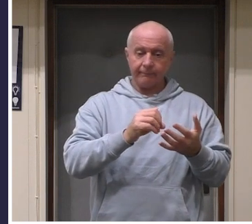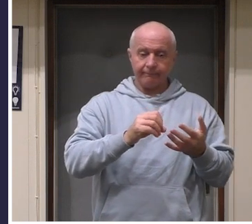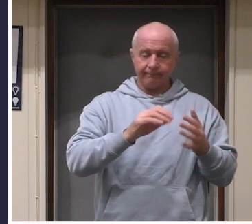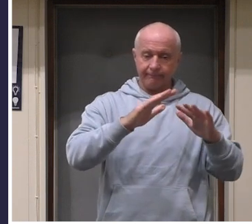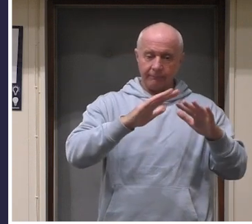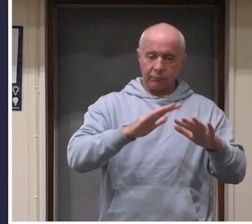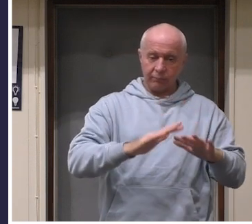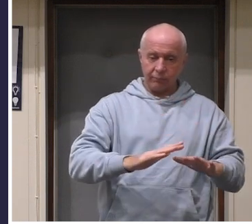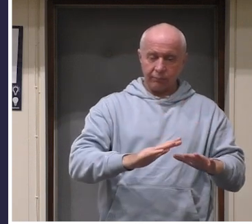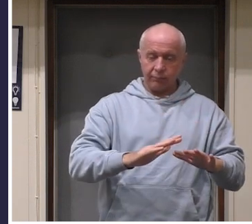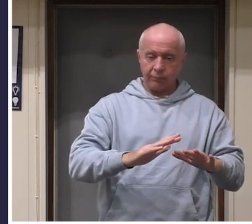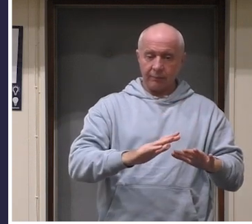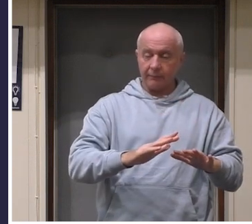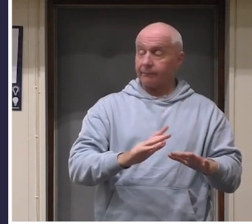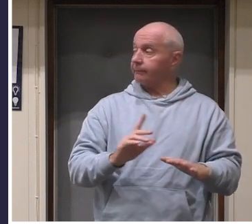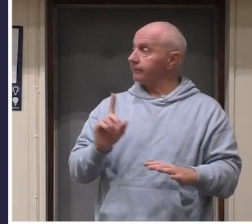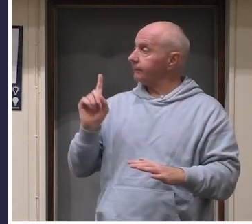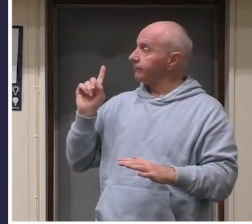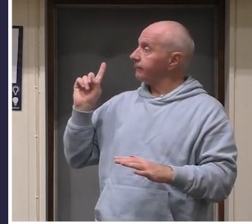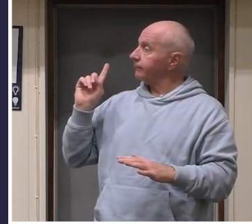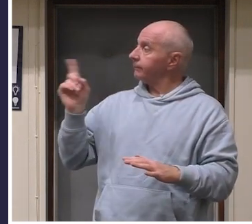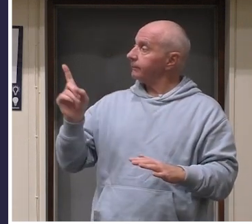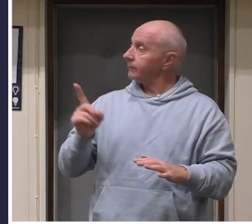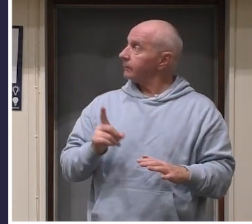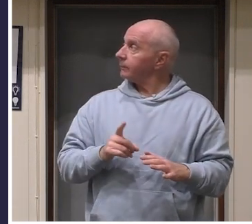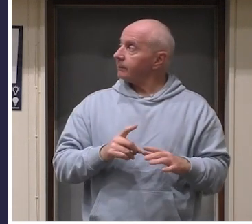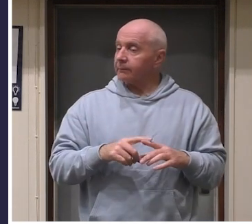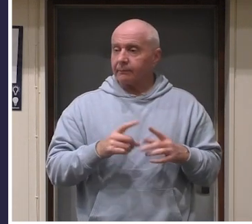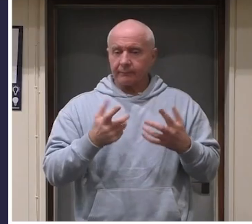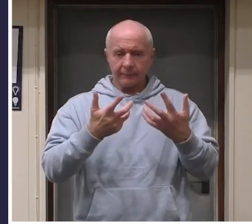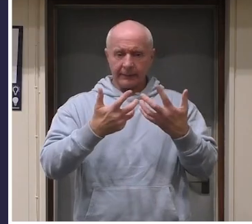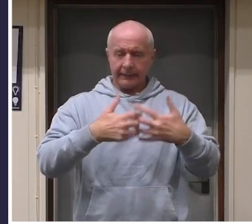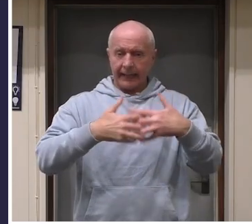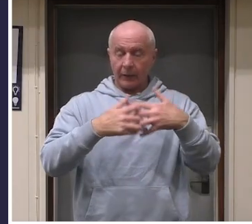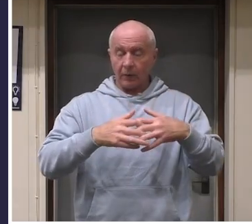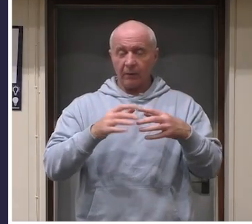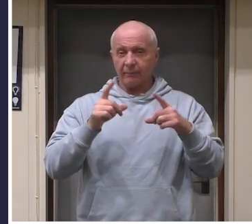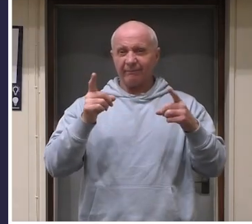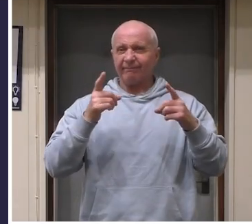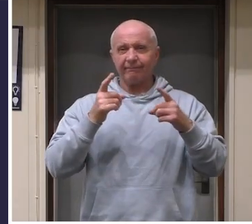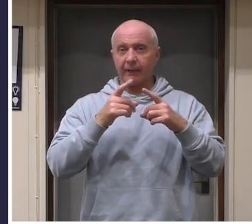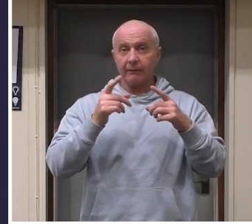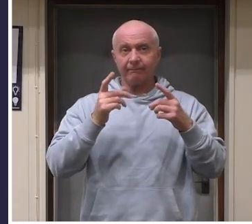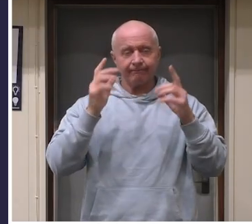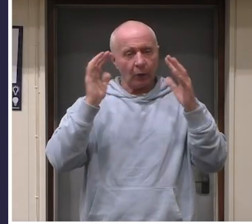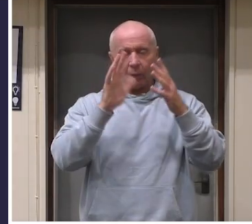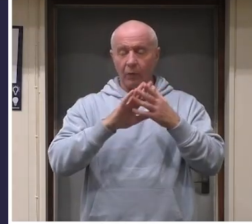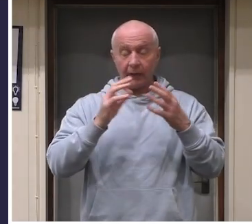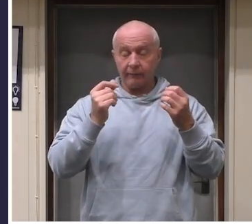most technical bit of this talk, so don't worry if you don't understand all of it. It's more important that